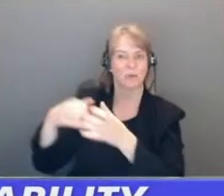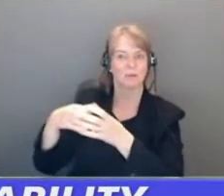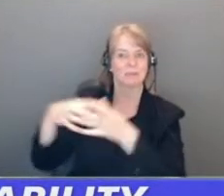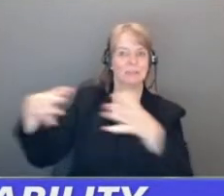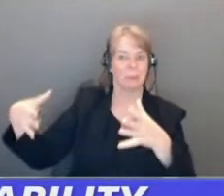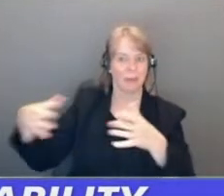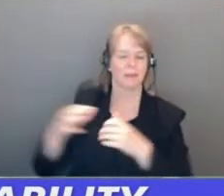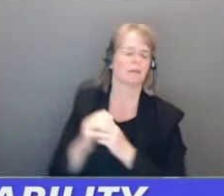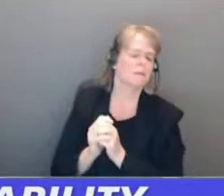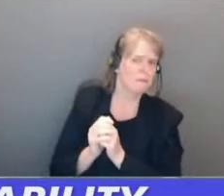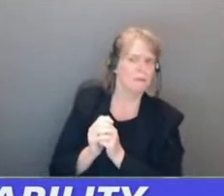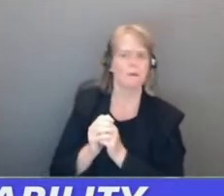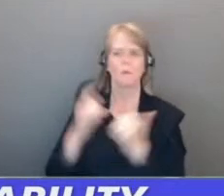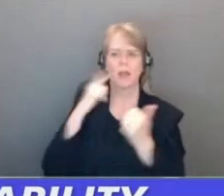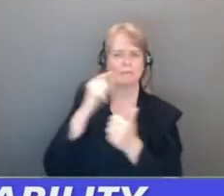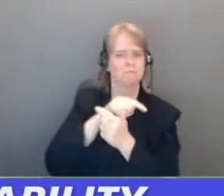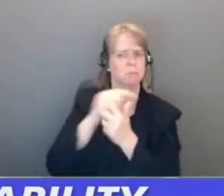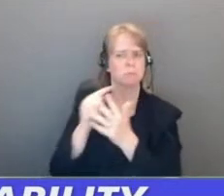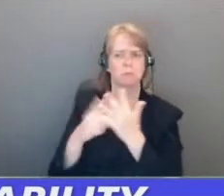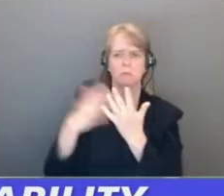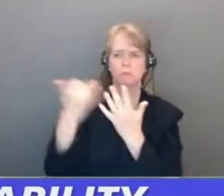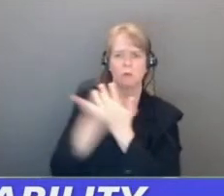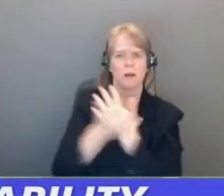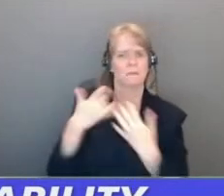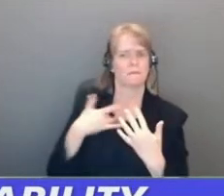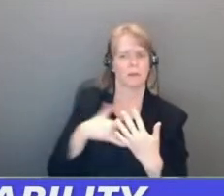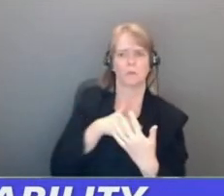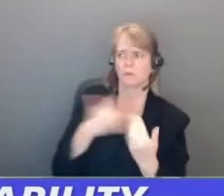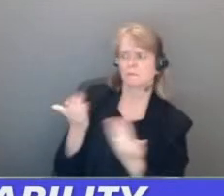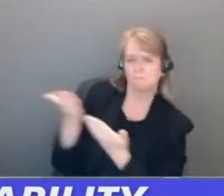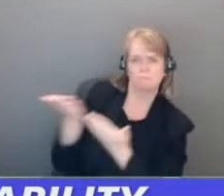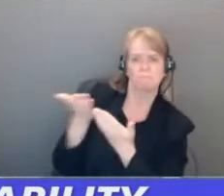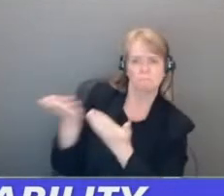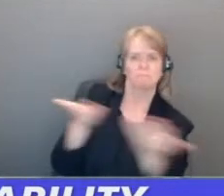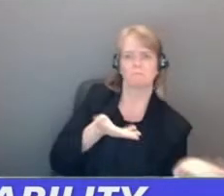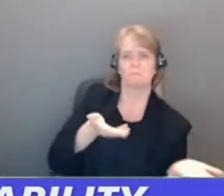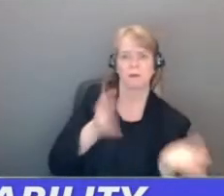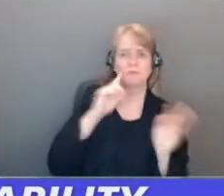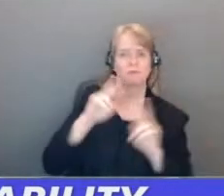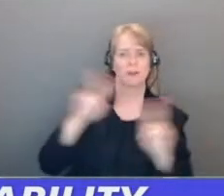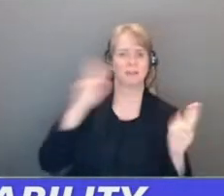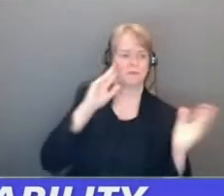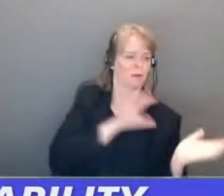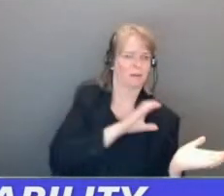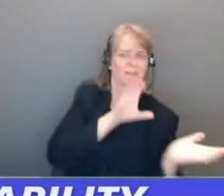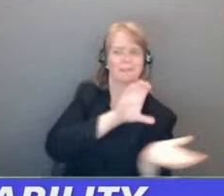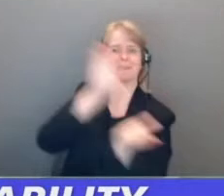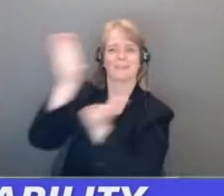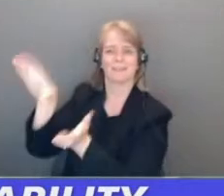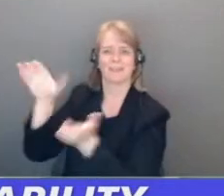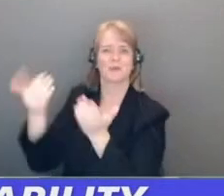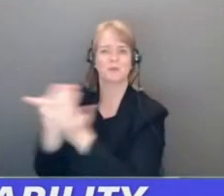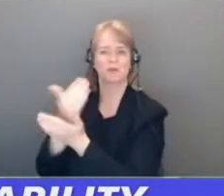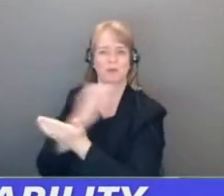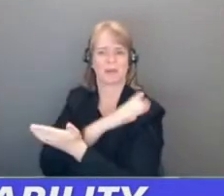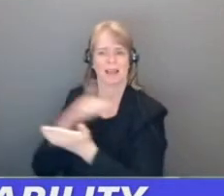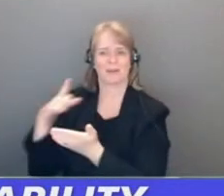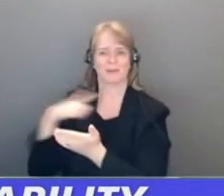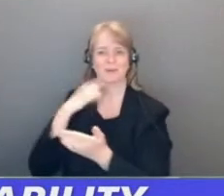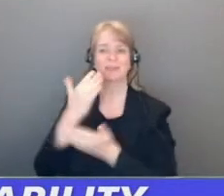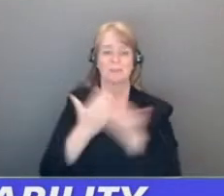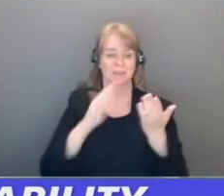on the table, and I think the new council will be well positioned to move forward on some of these city building